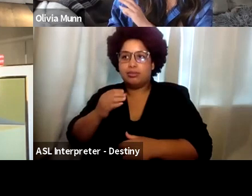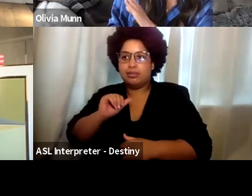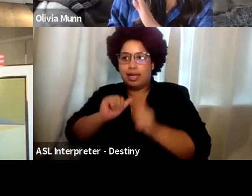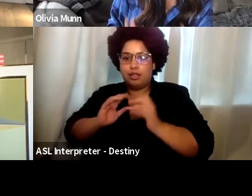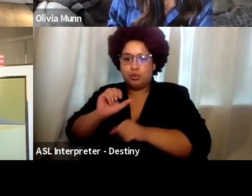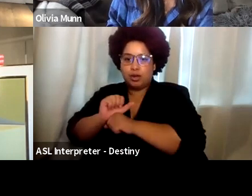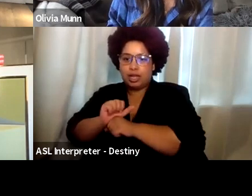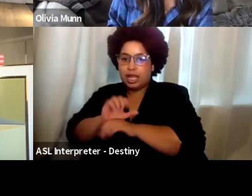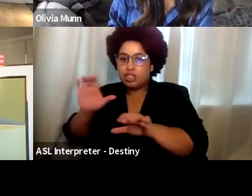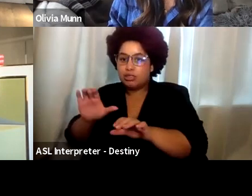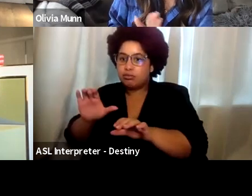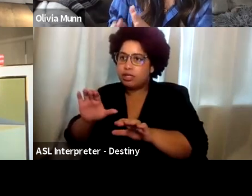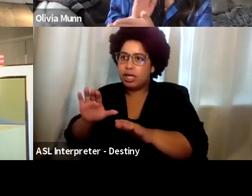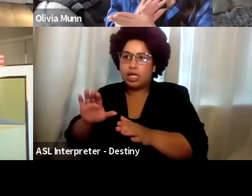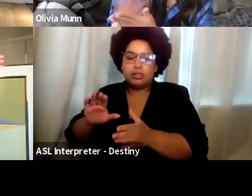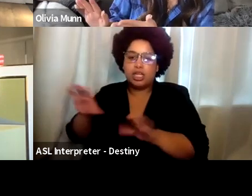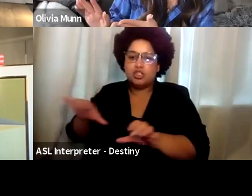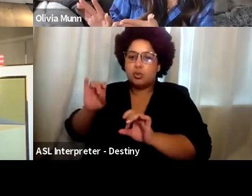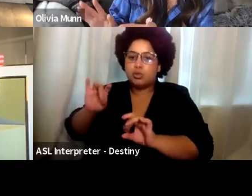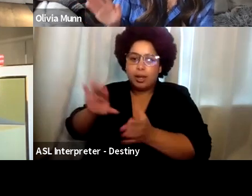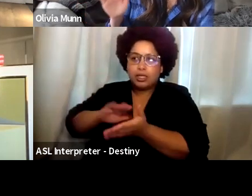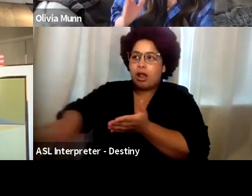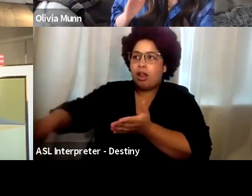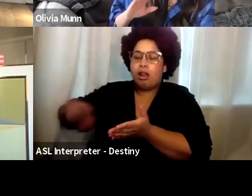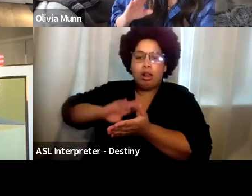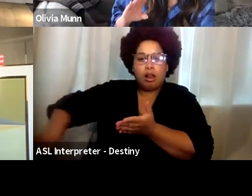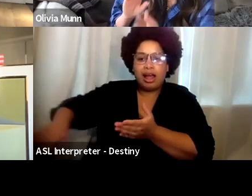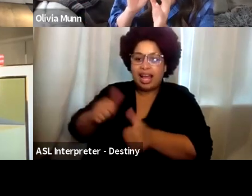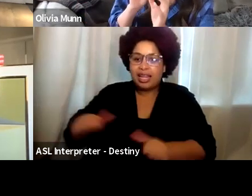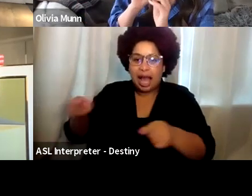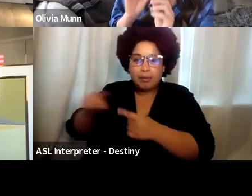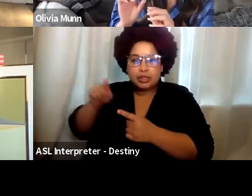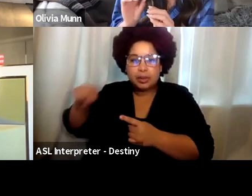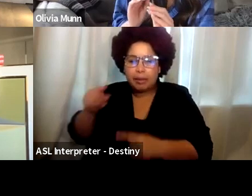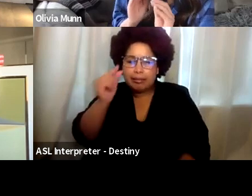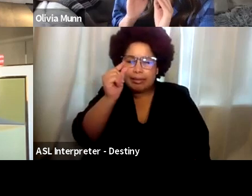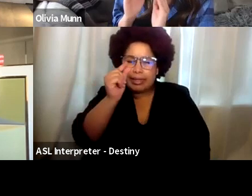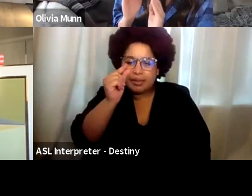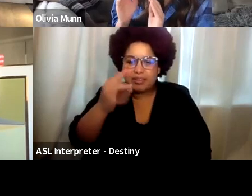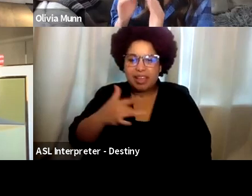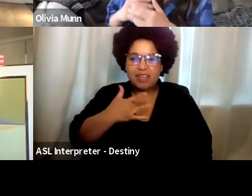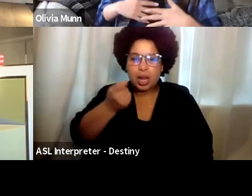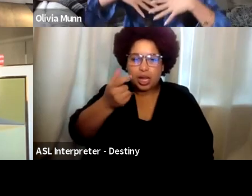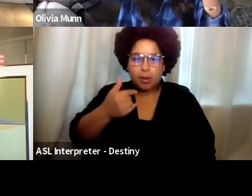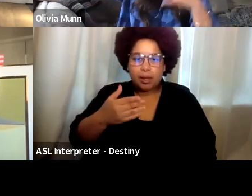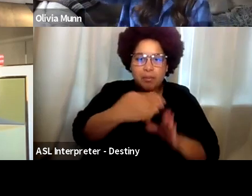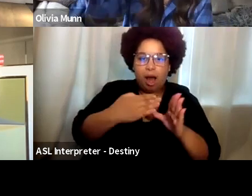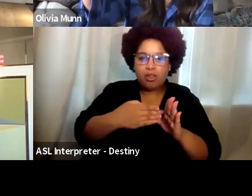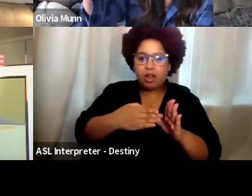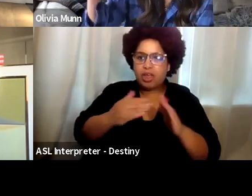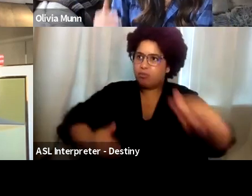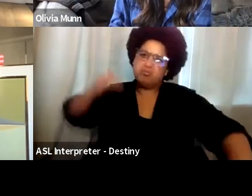get away with a lot more. Like, they get away with so much. And if anything happens to them in the slightest, if they just feel a little bit bothered, they take it